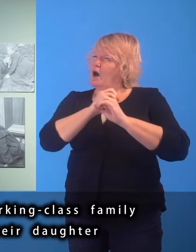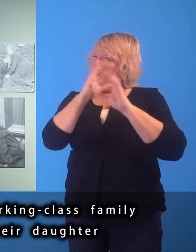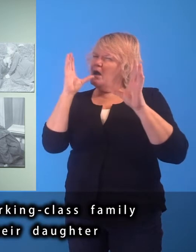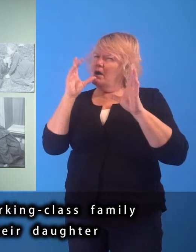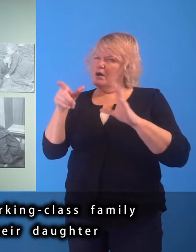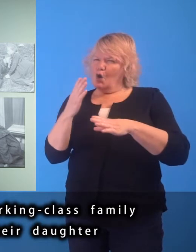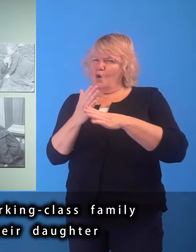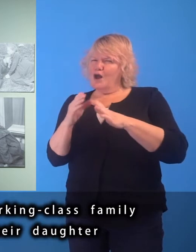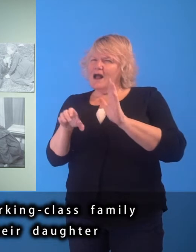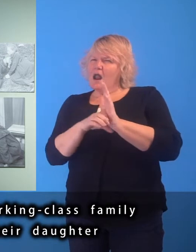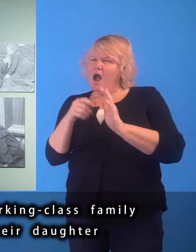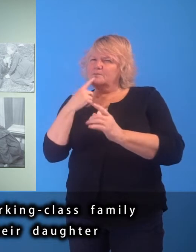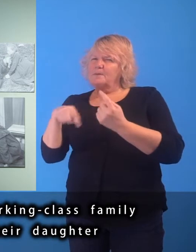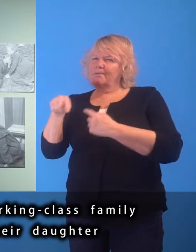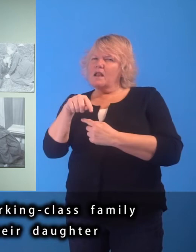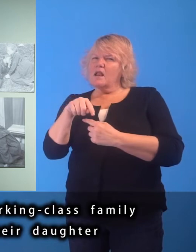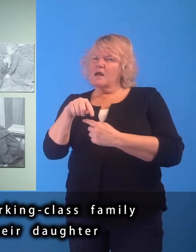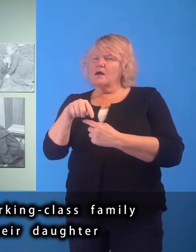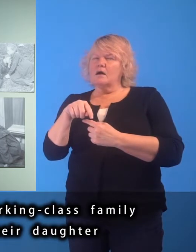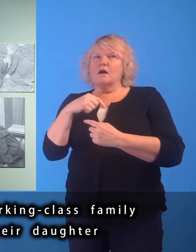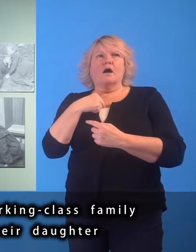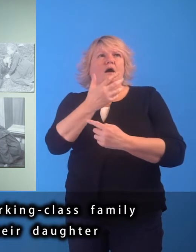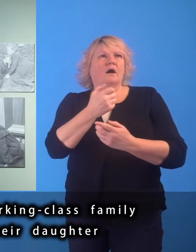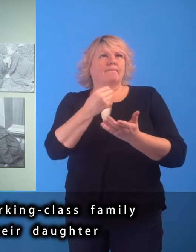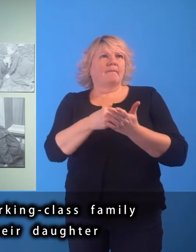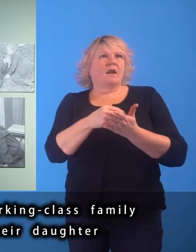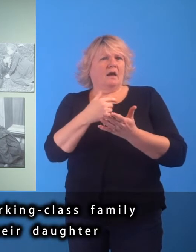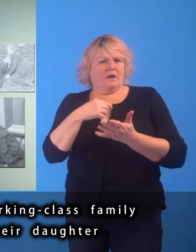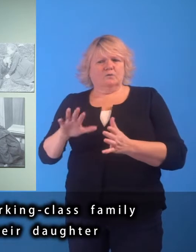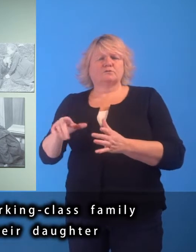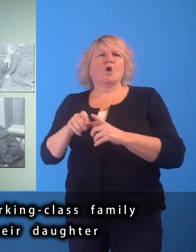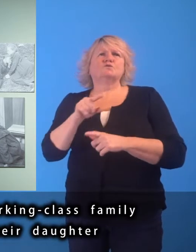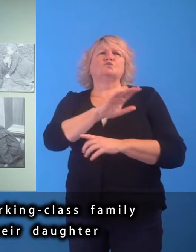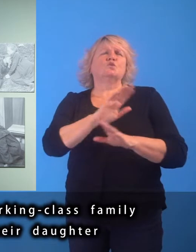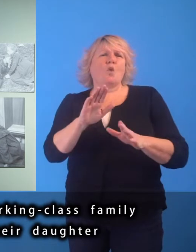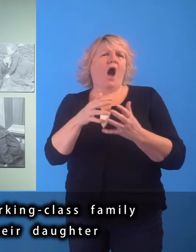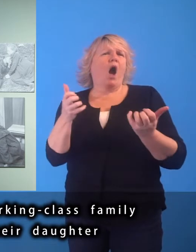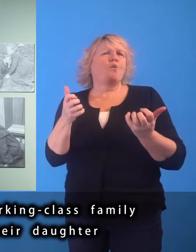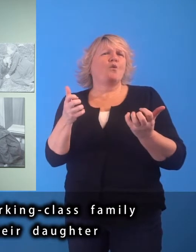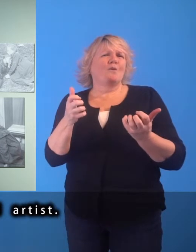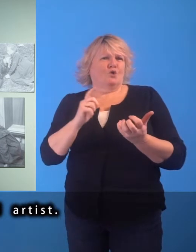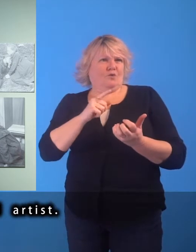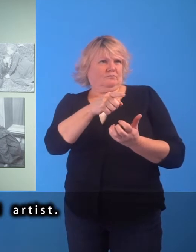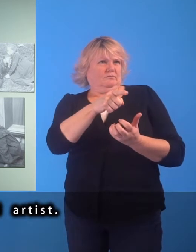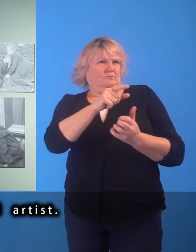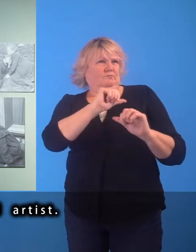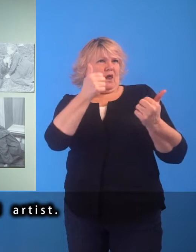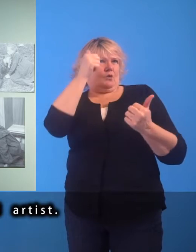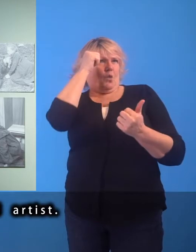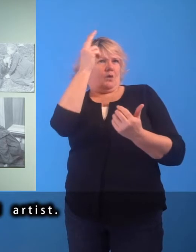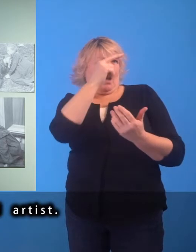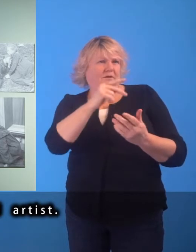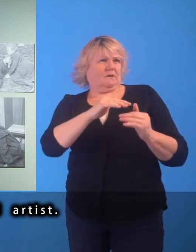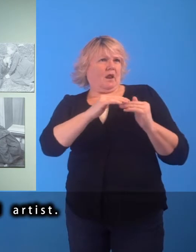It is hard to ascertain how a working-class family would say no to allowing their daughter to pose for such